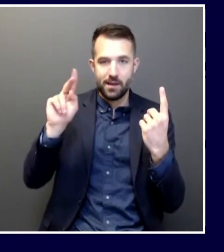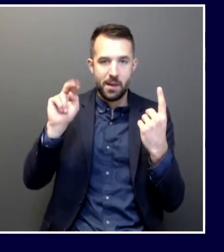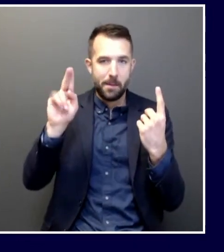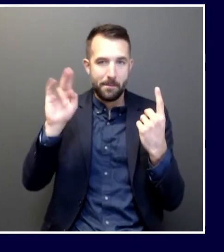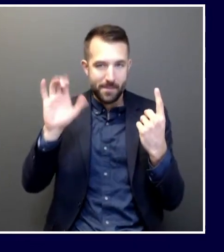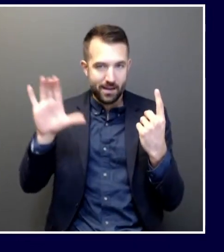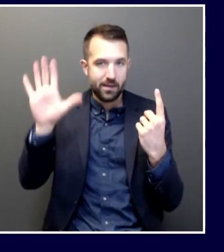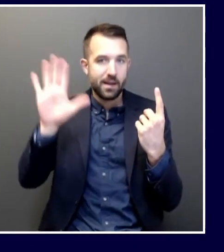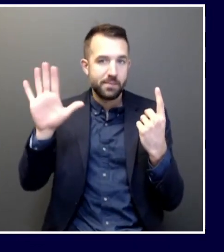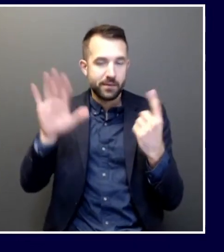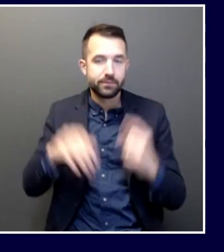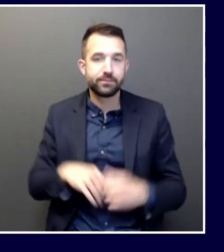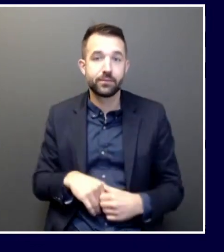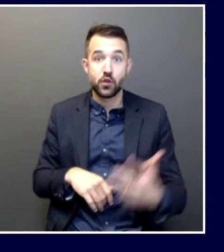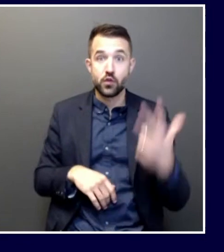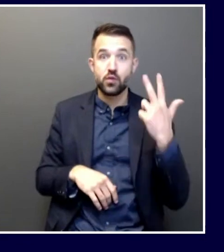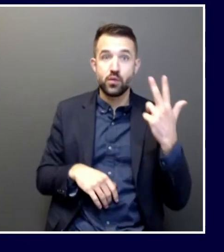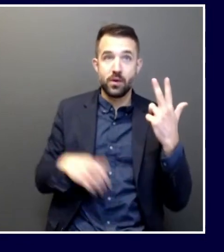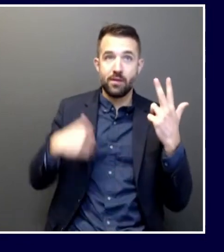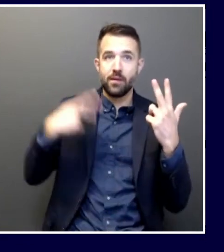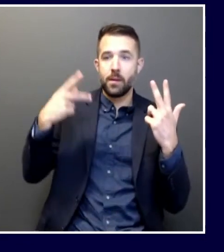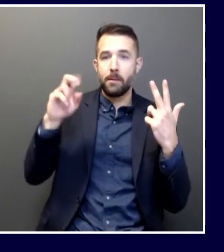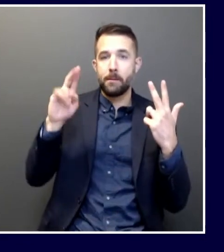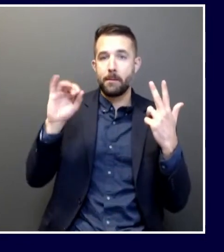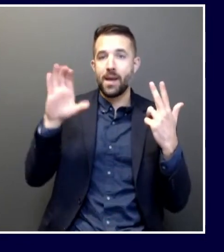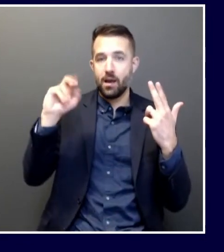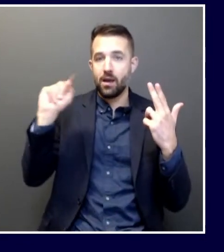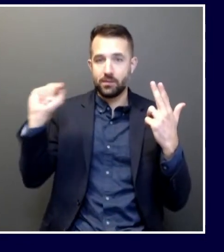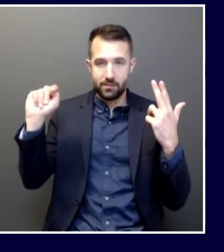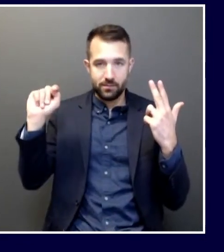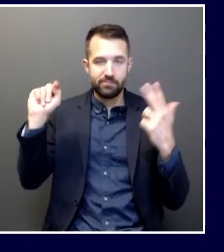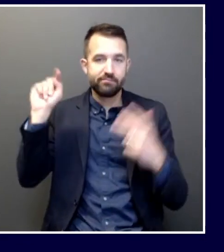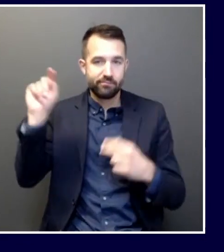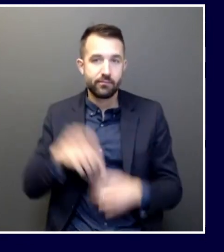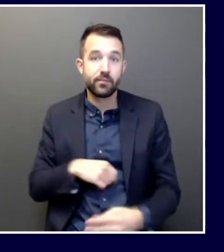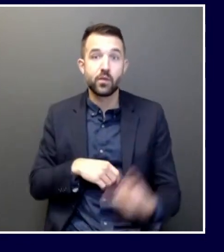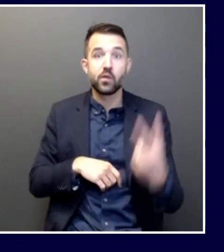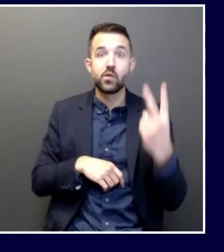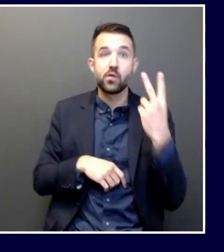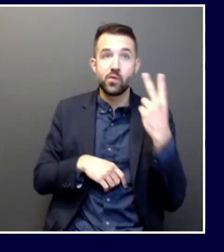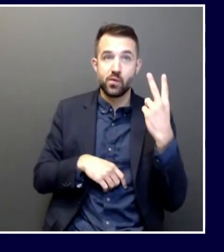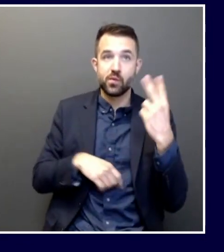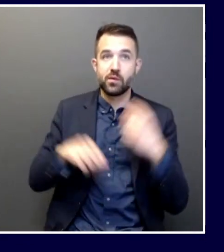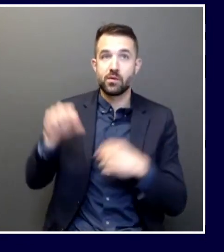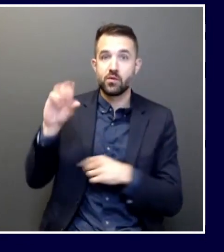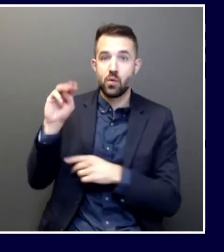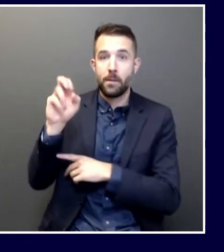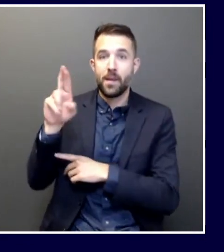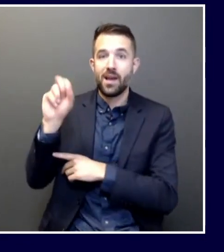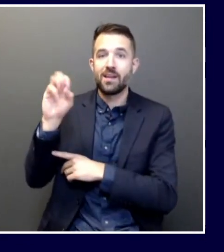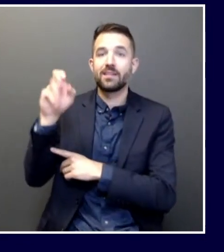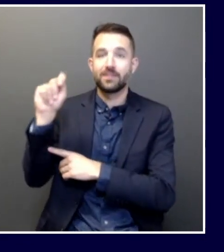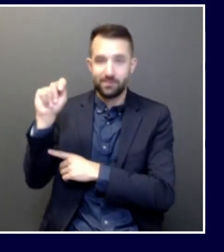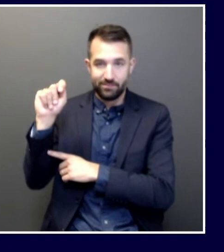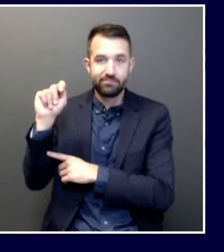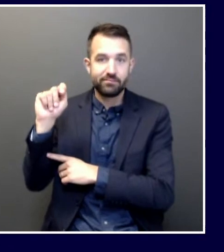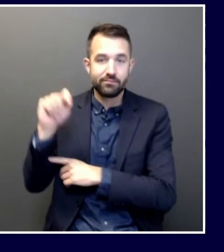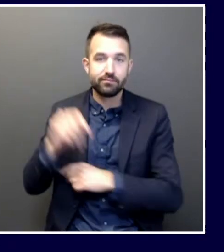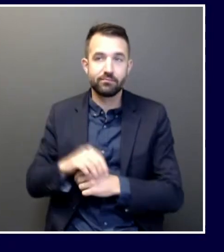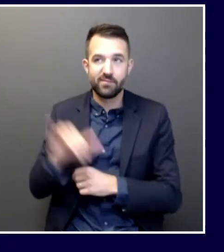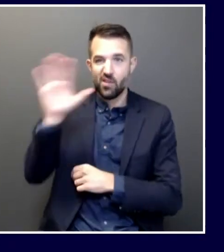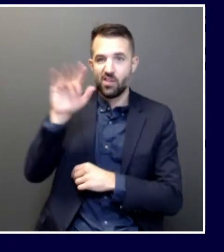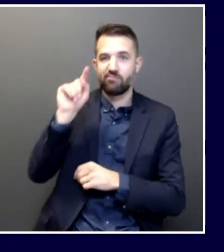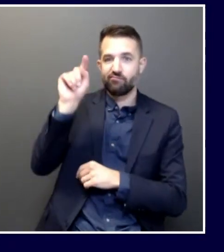of Penobscot County, 2 who were residents of Somerset County. 3 of these individuals were women and 4 were